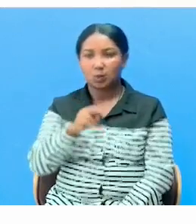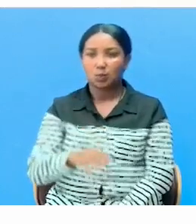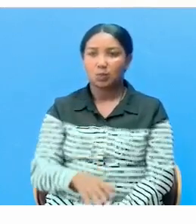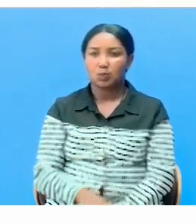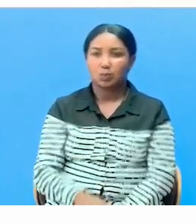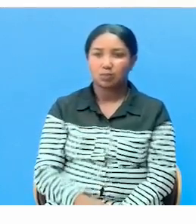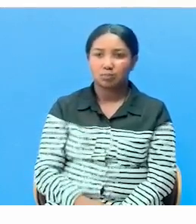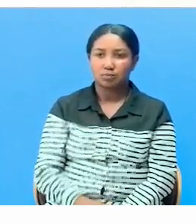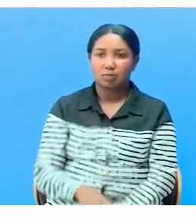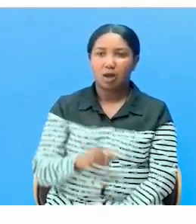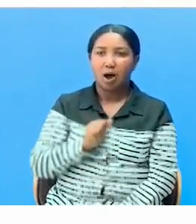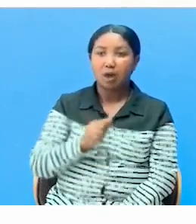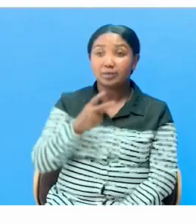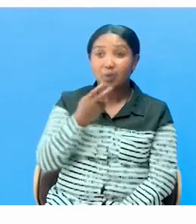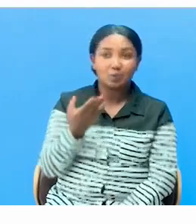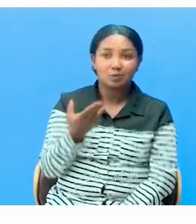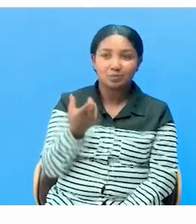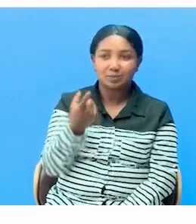the dog